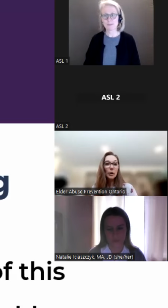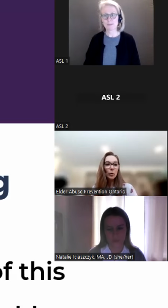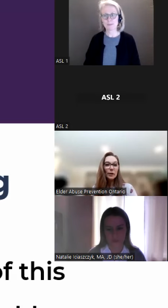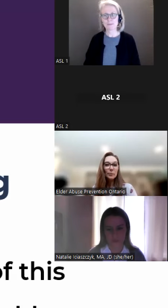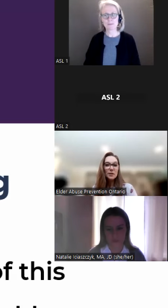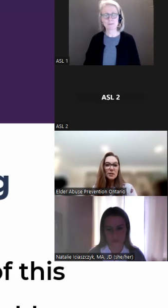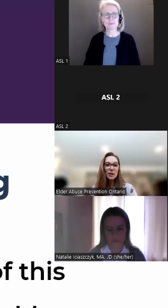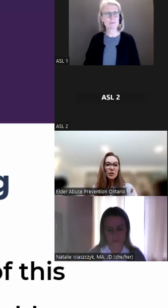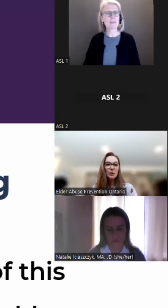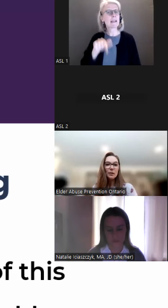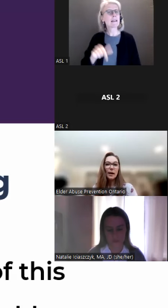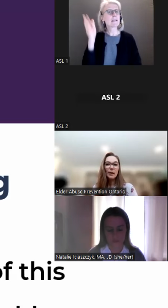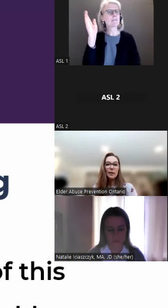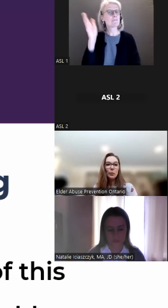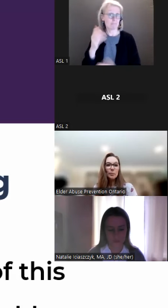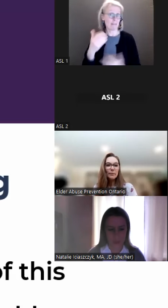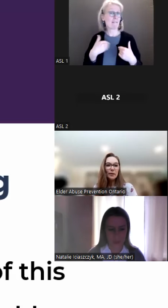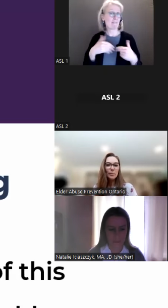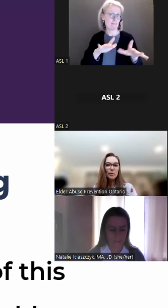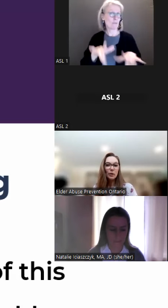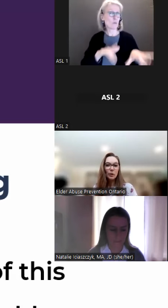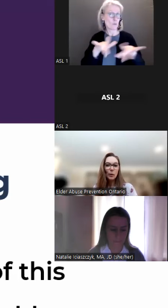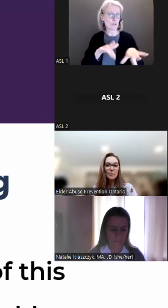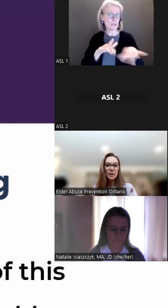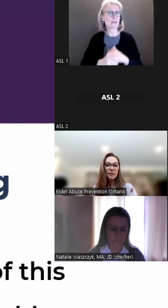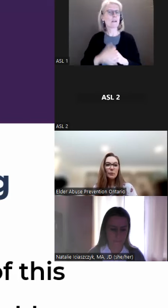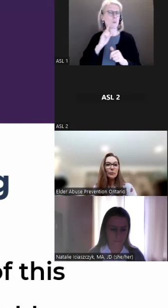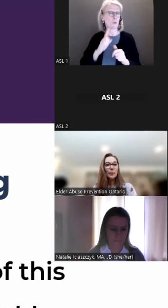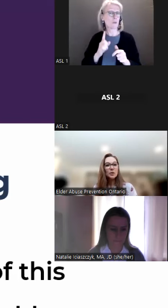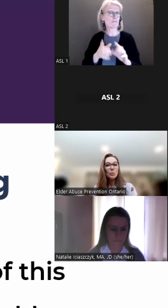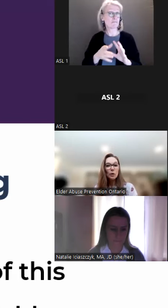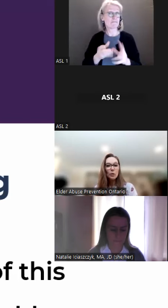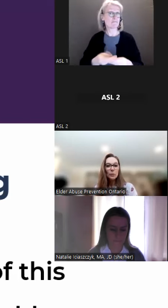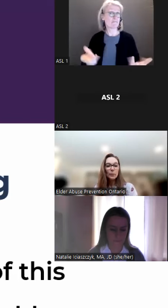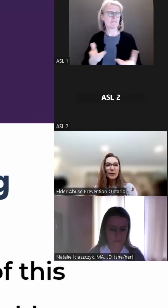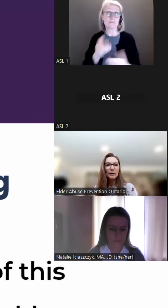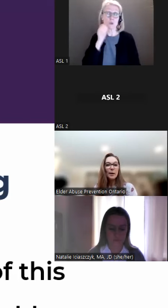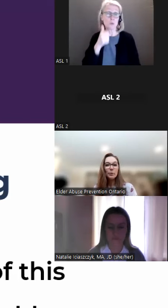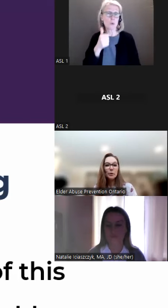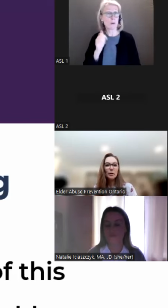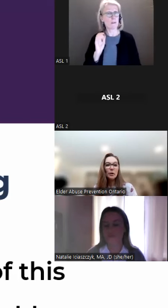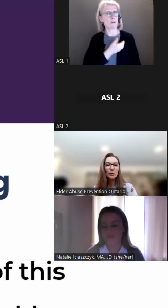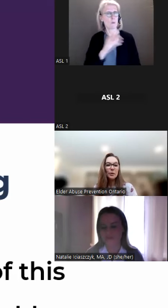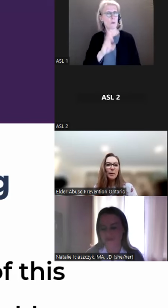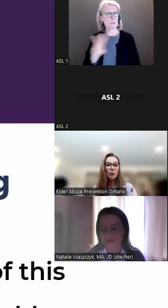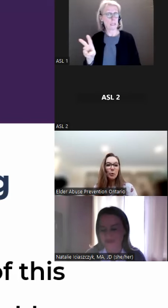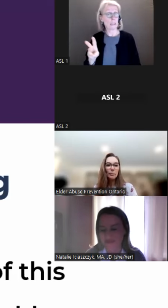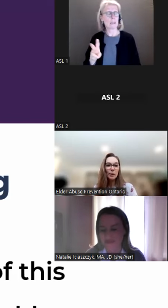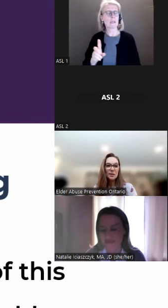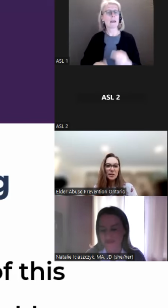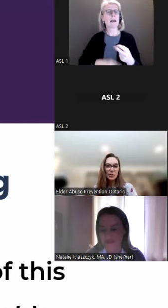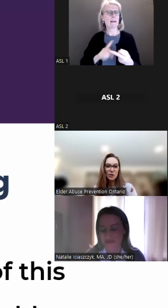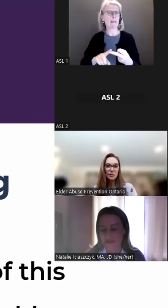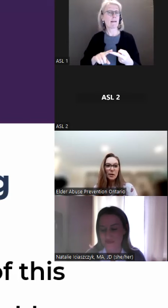We are recording the presentation and it will be available on our website, hopefully by tomorrow, where we get it uploaded along with the